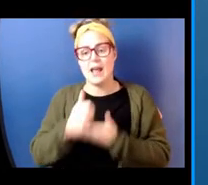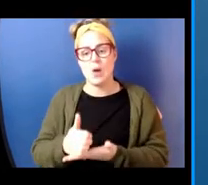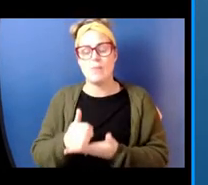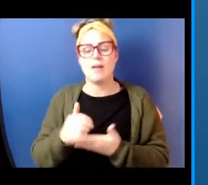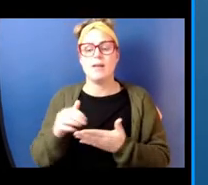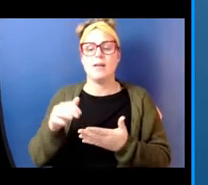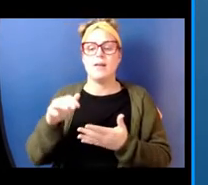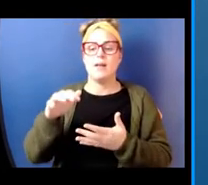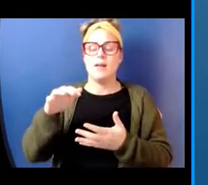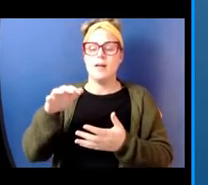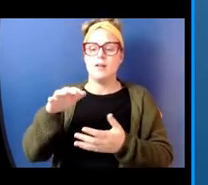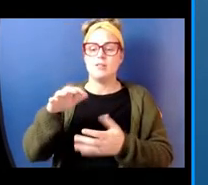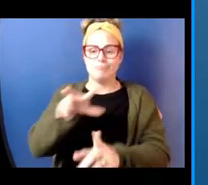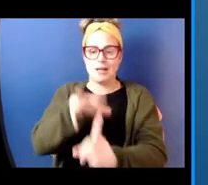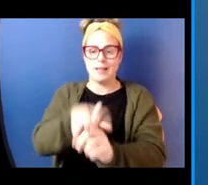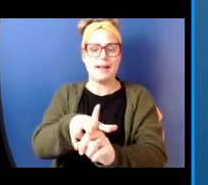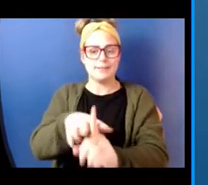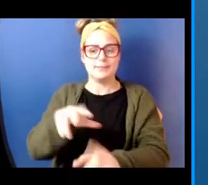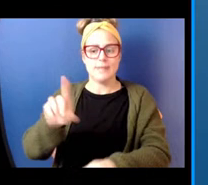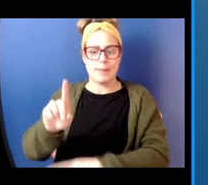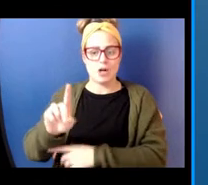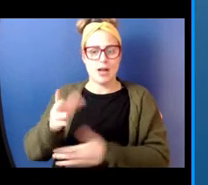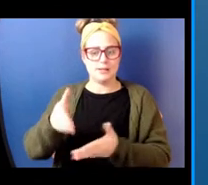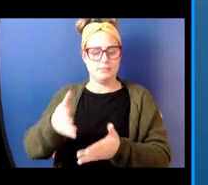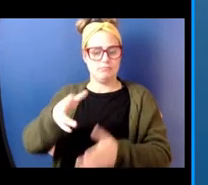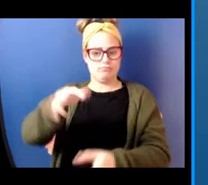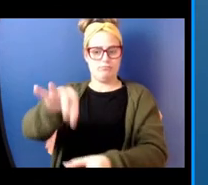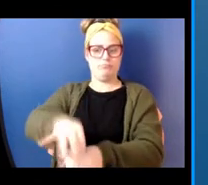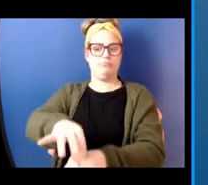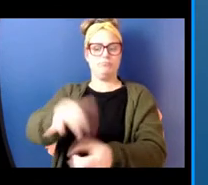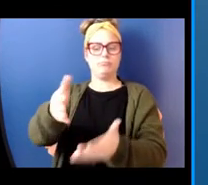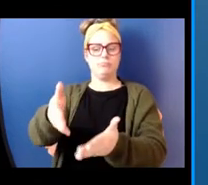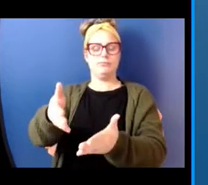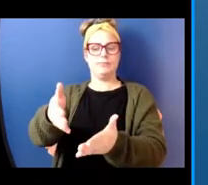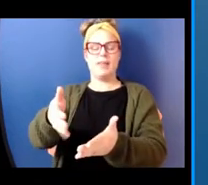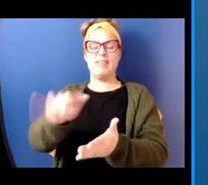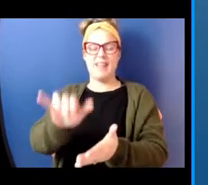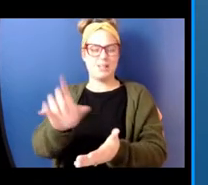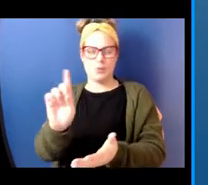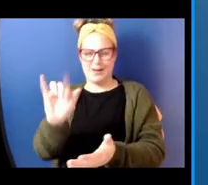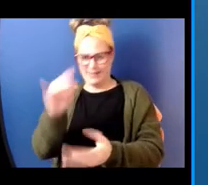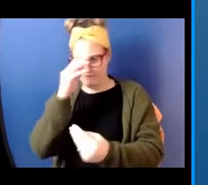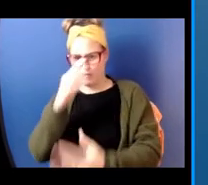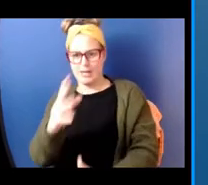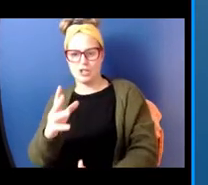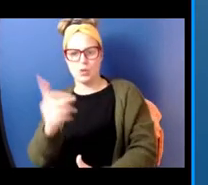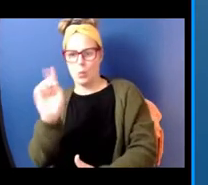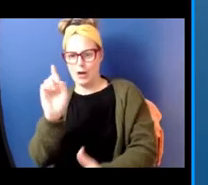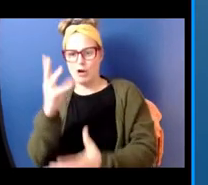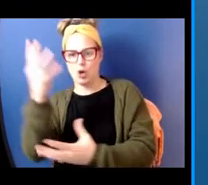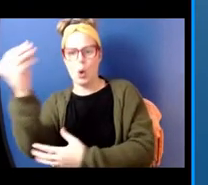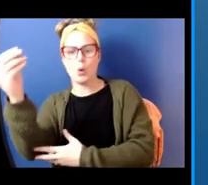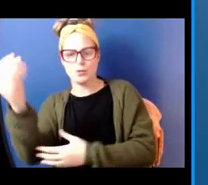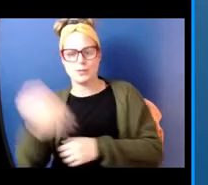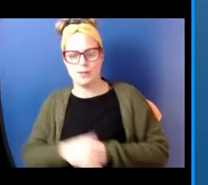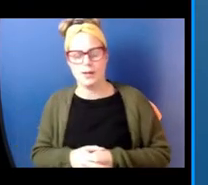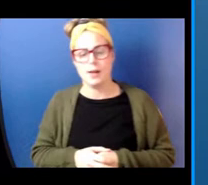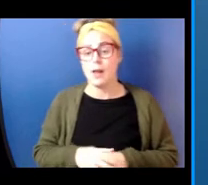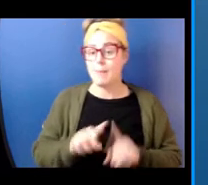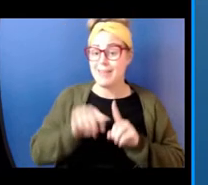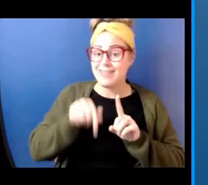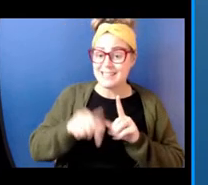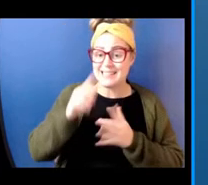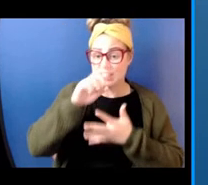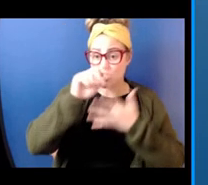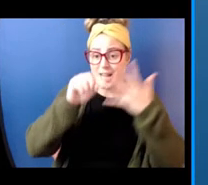it goes and um I I you know what this this is more intended as a checklist for people who aren't